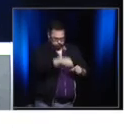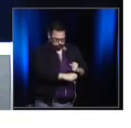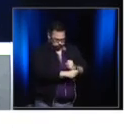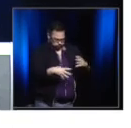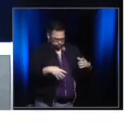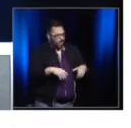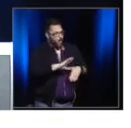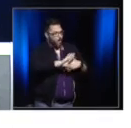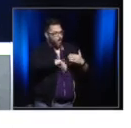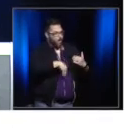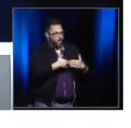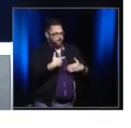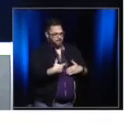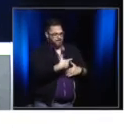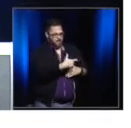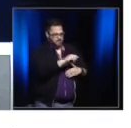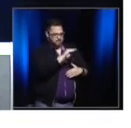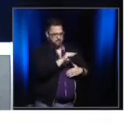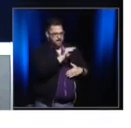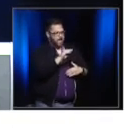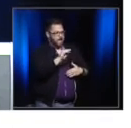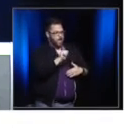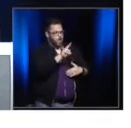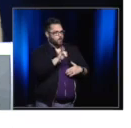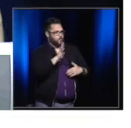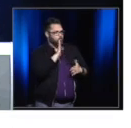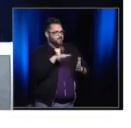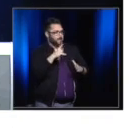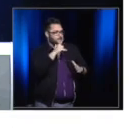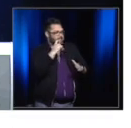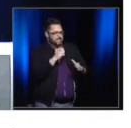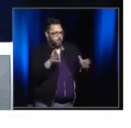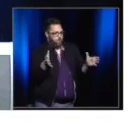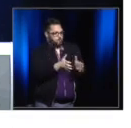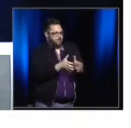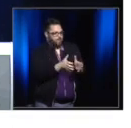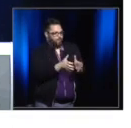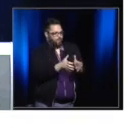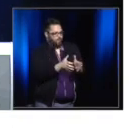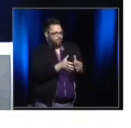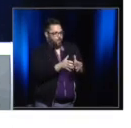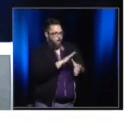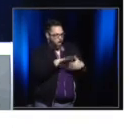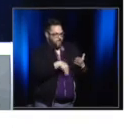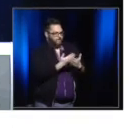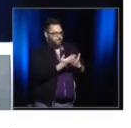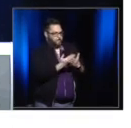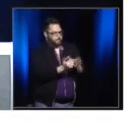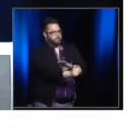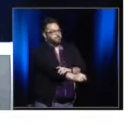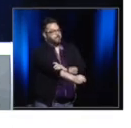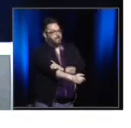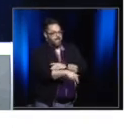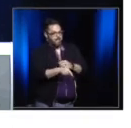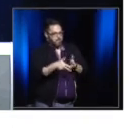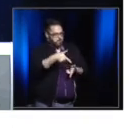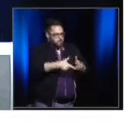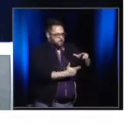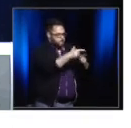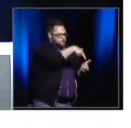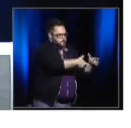of Māui dolphins were. They were clumped together really tightly, and they were working very hard to find